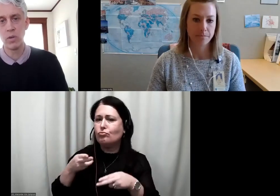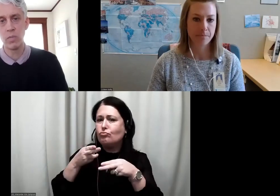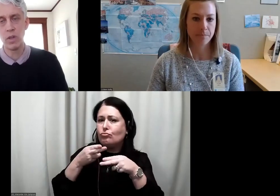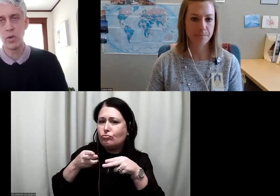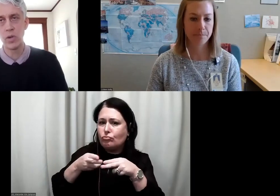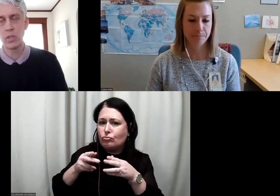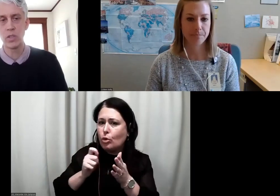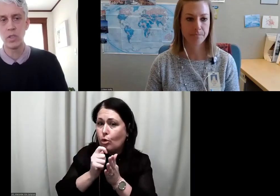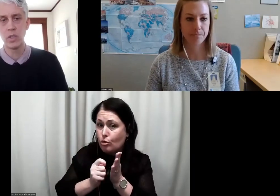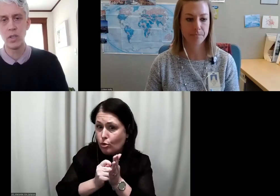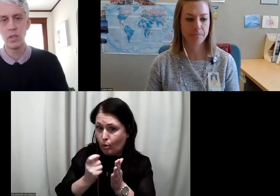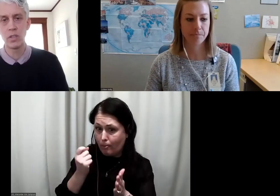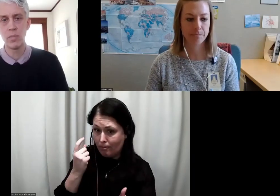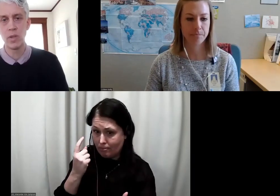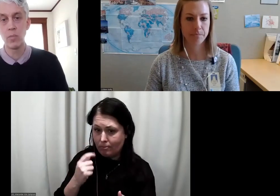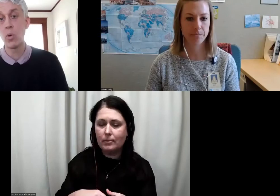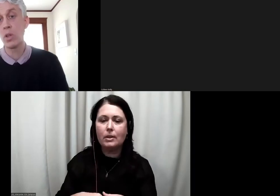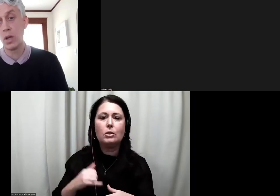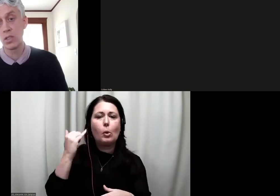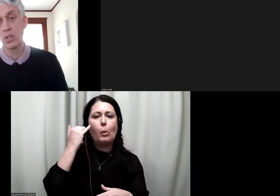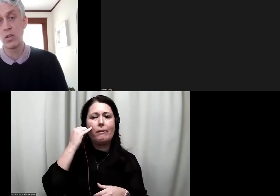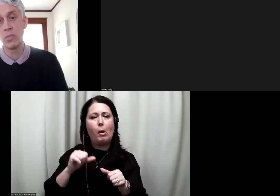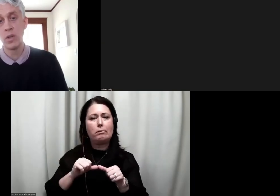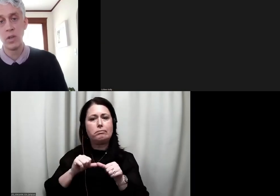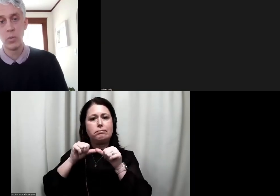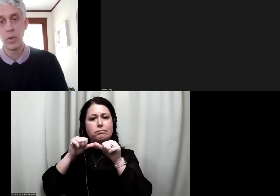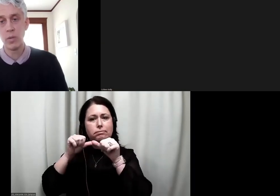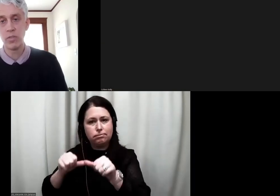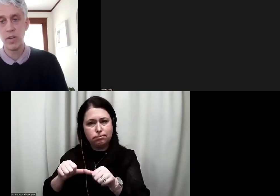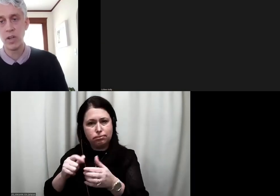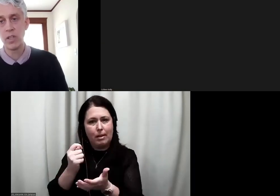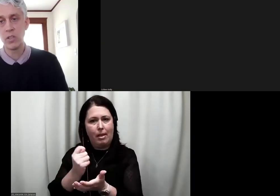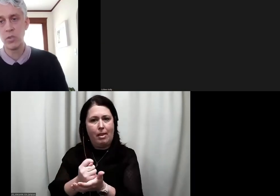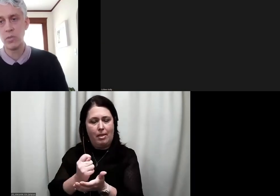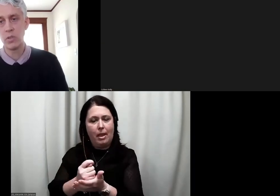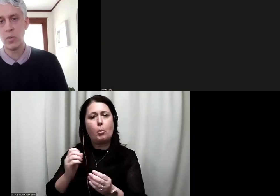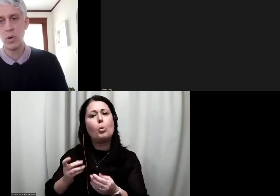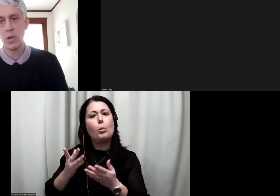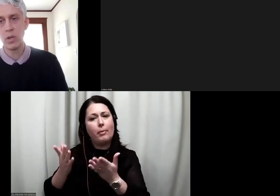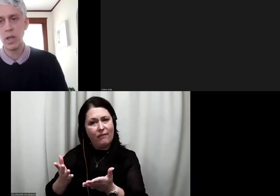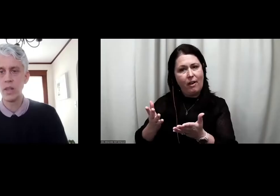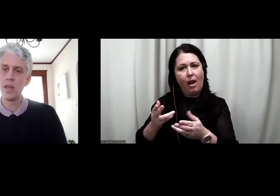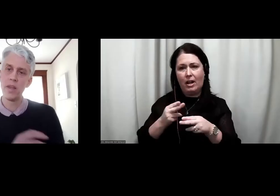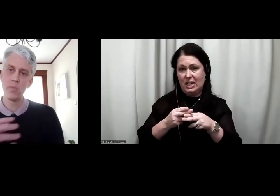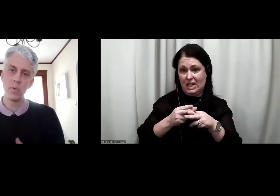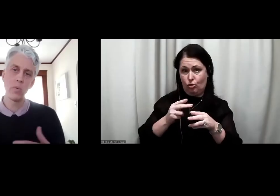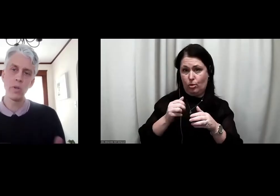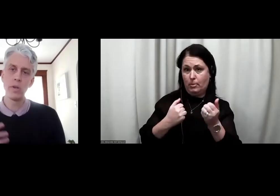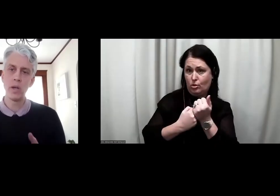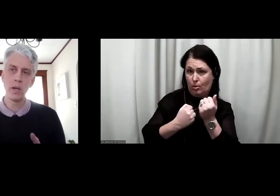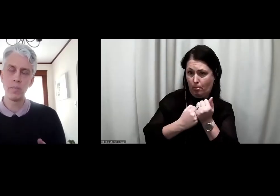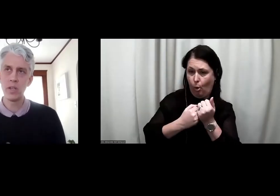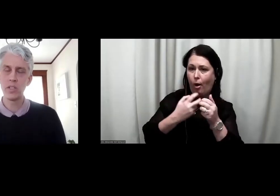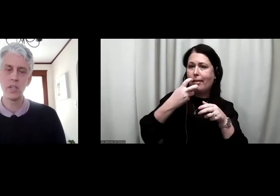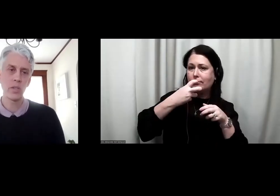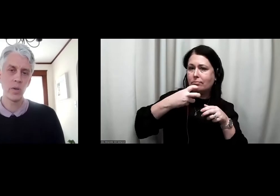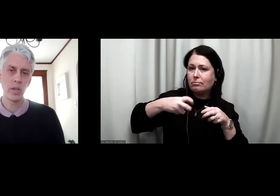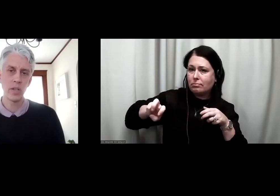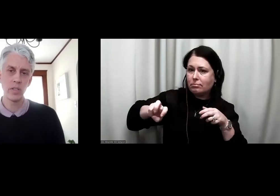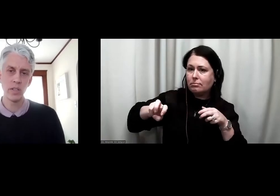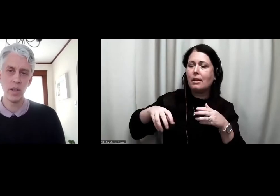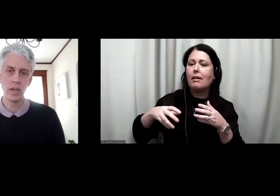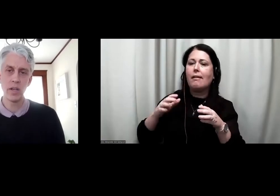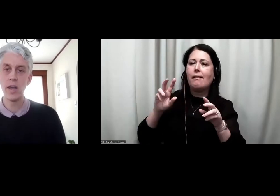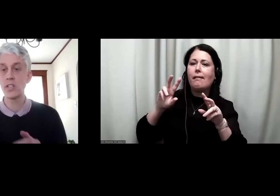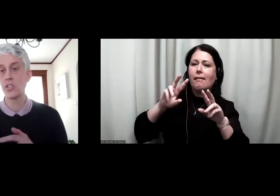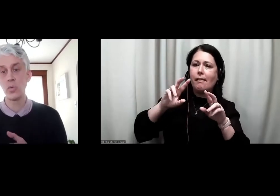if you're interested in something more long-term, we can provide interim support, and then we would assess your